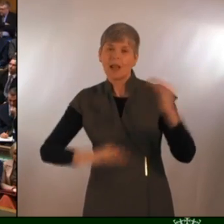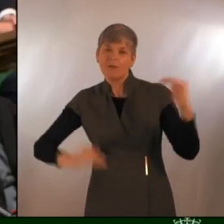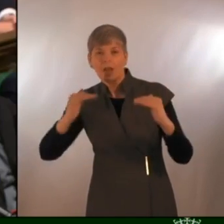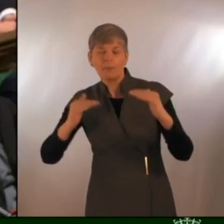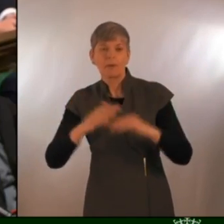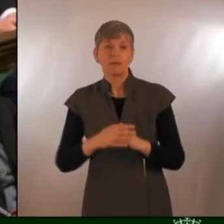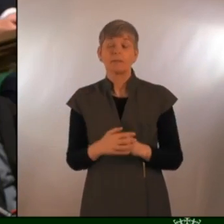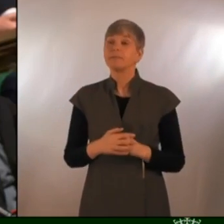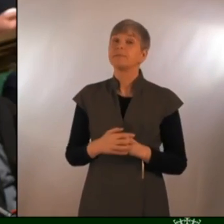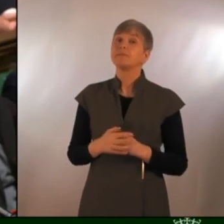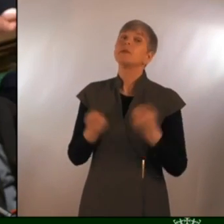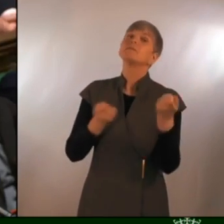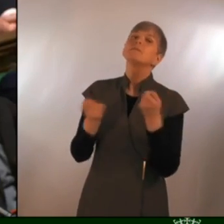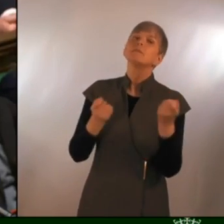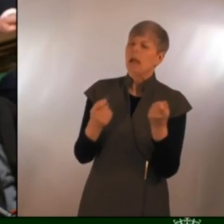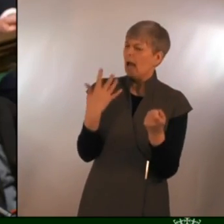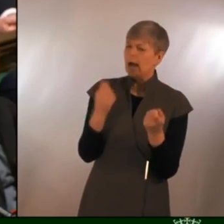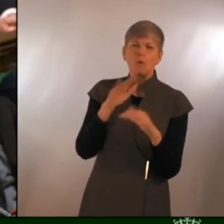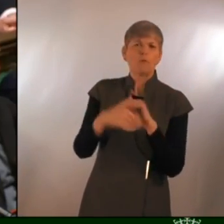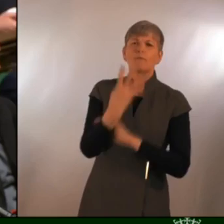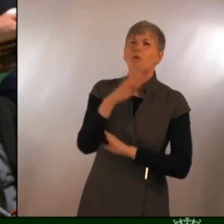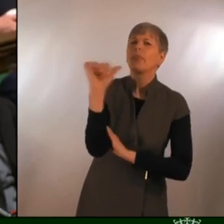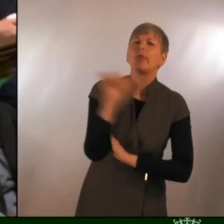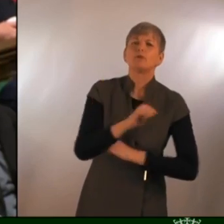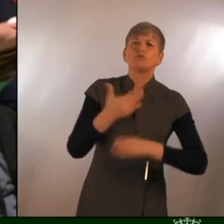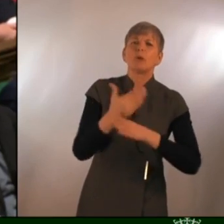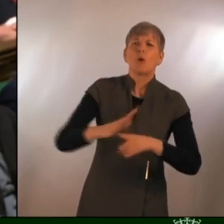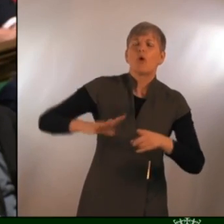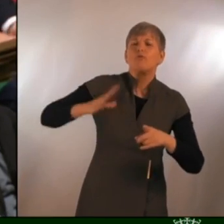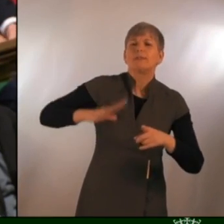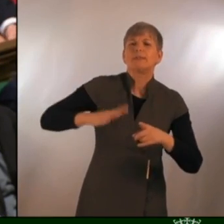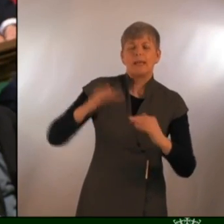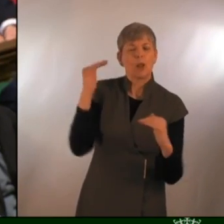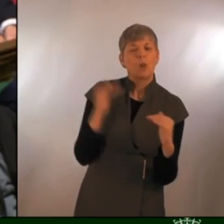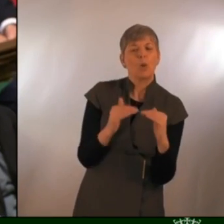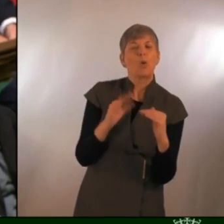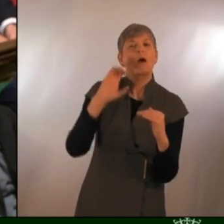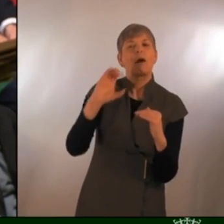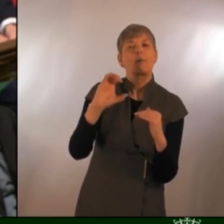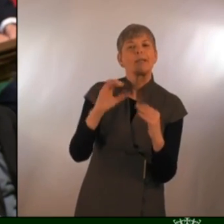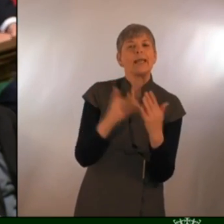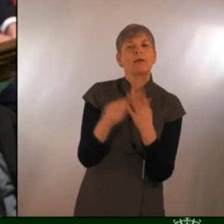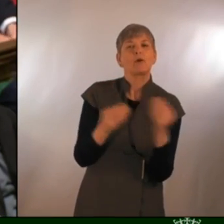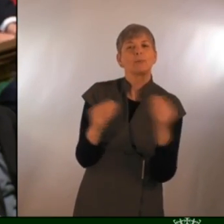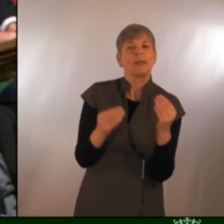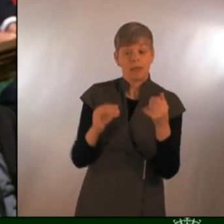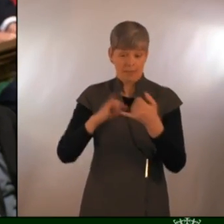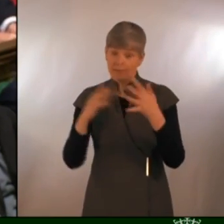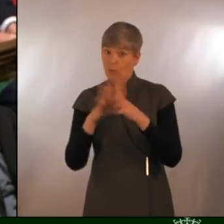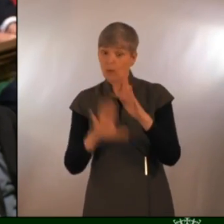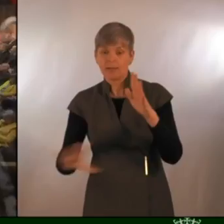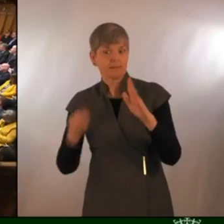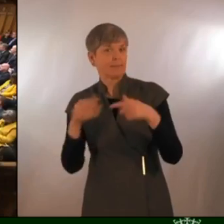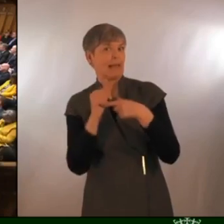400,000 jobs already in the low-carbon economy in this country, and the Great South West is going to play a leading role in the green revolution of the